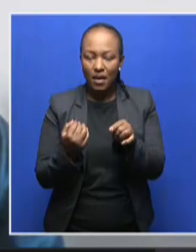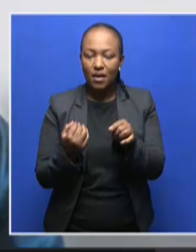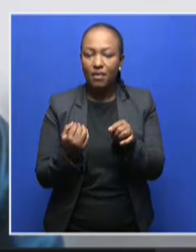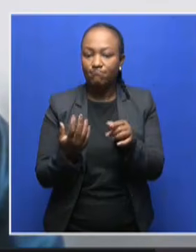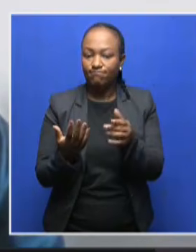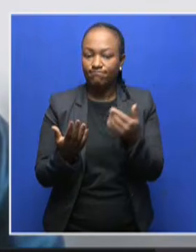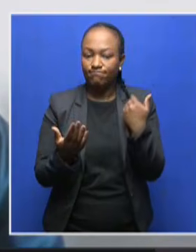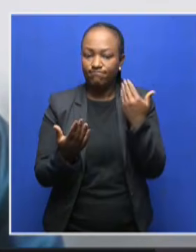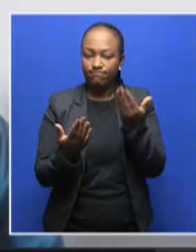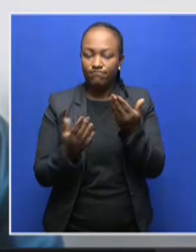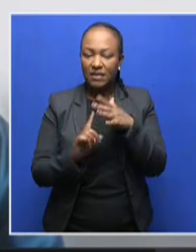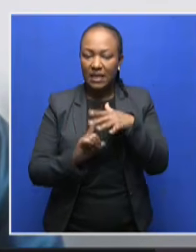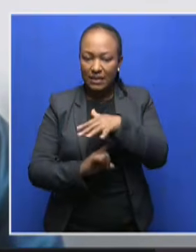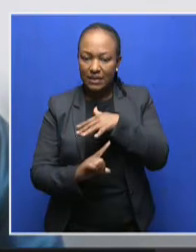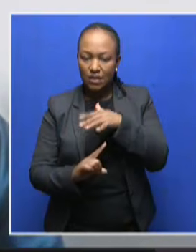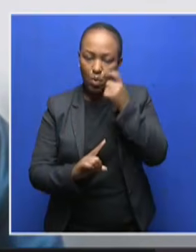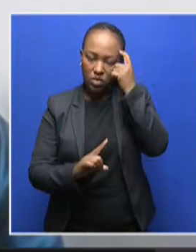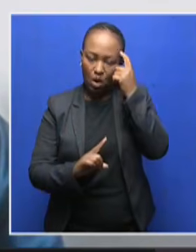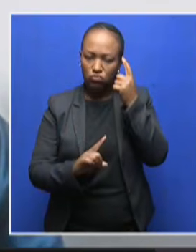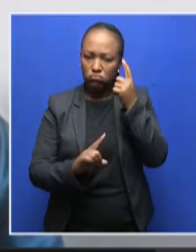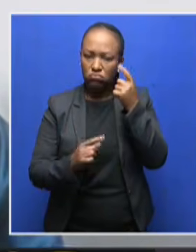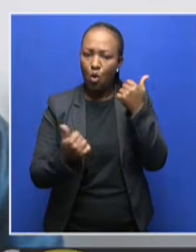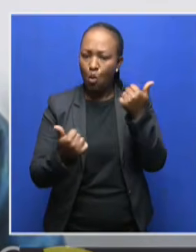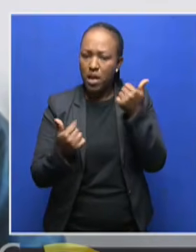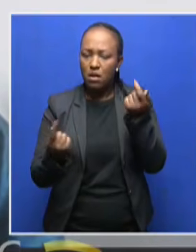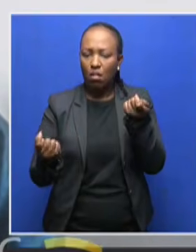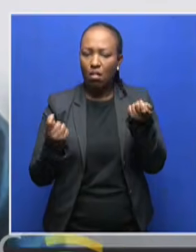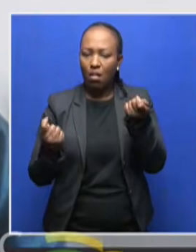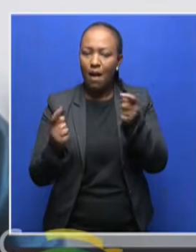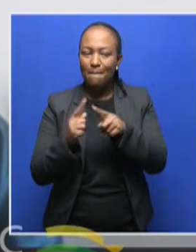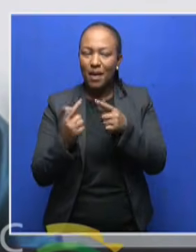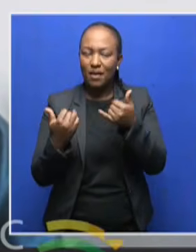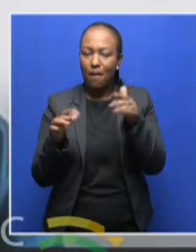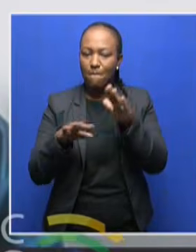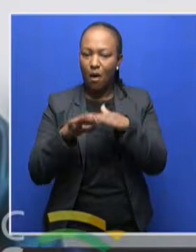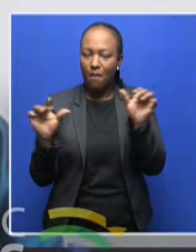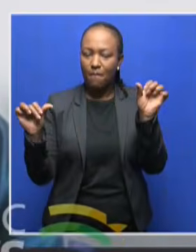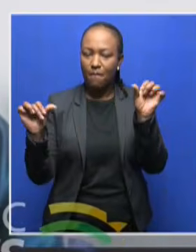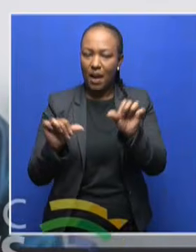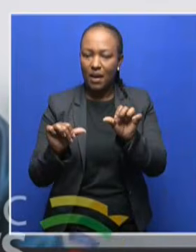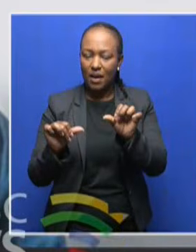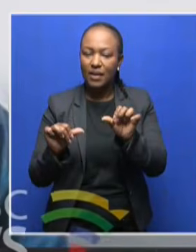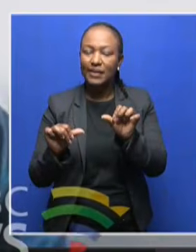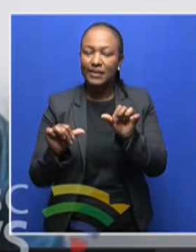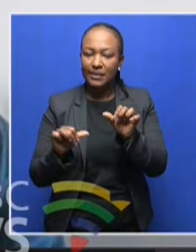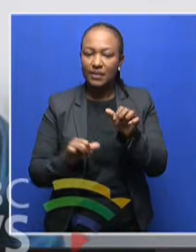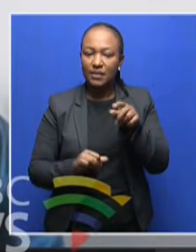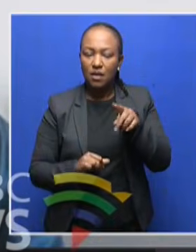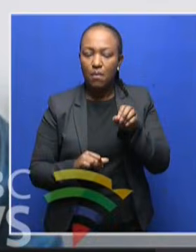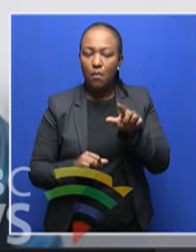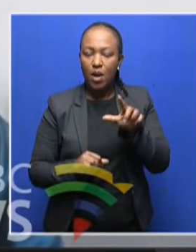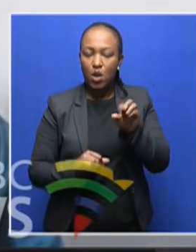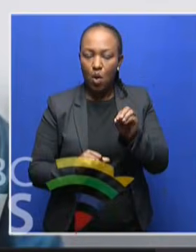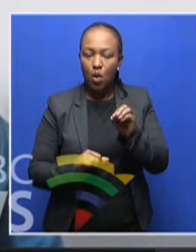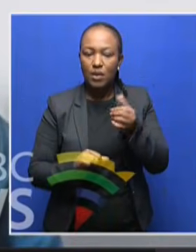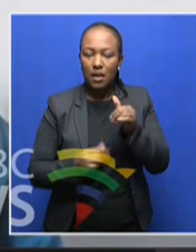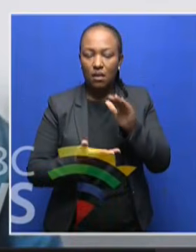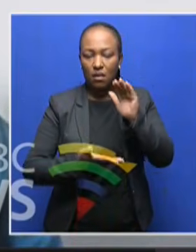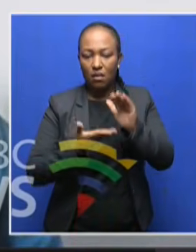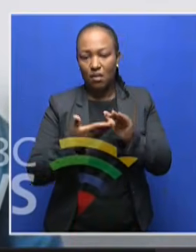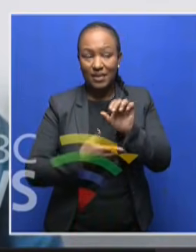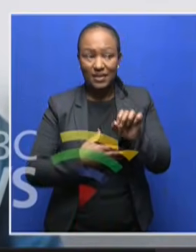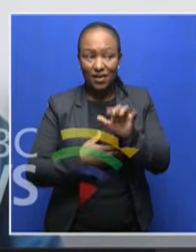we had brought under control. So yes, polio is on the radar, but certainly South Africa, we haven't had a